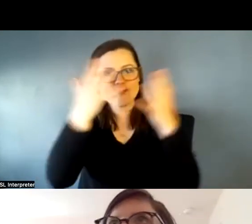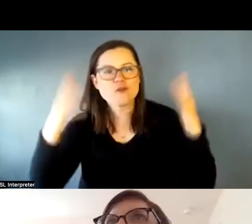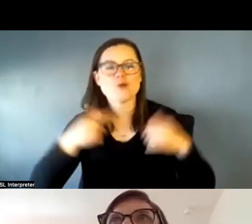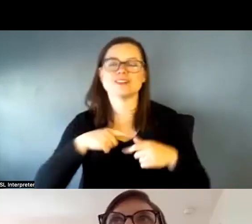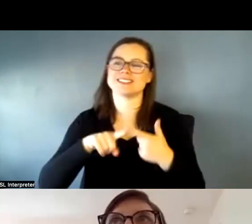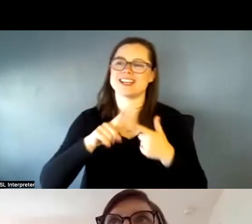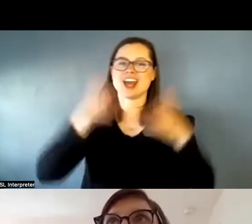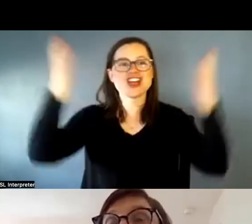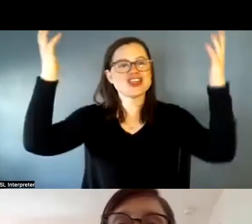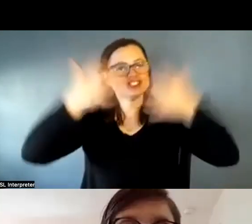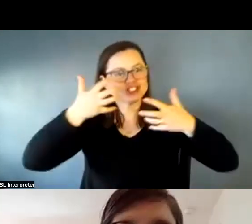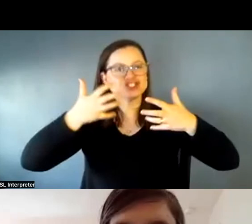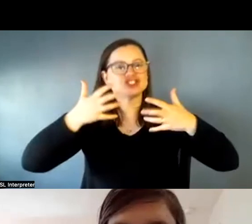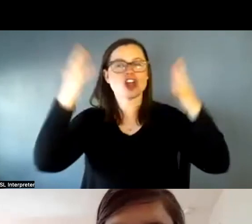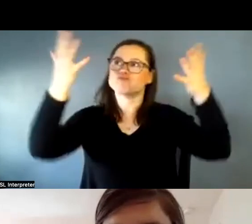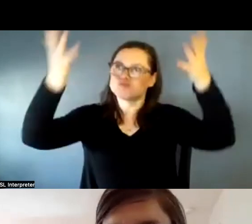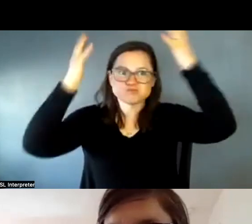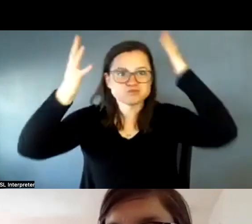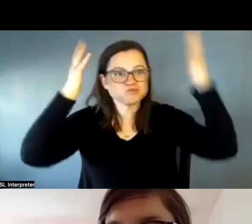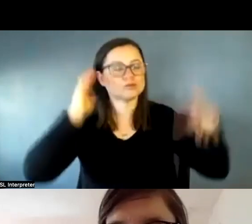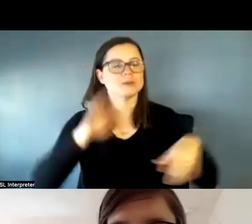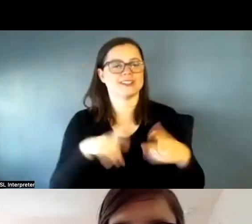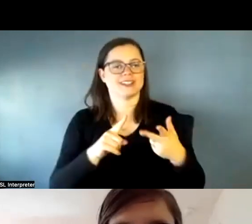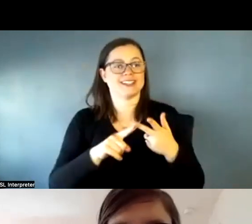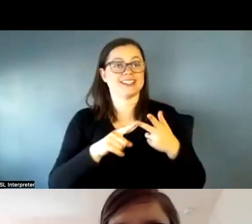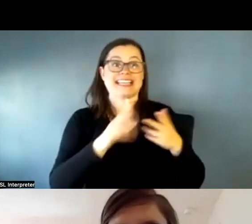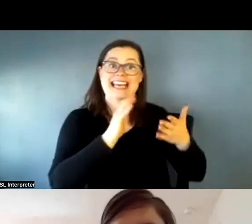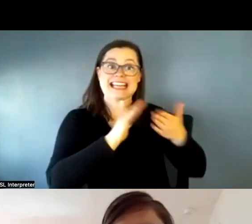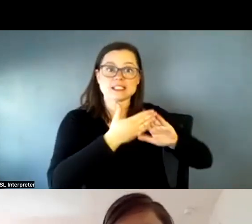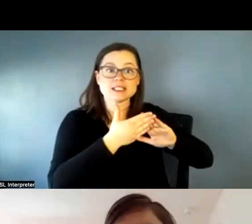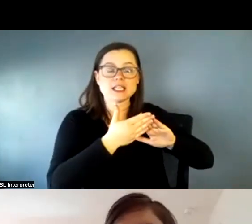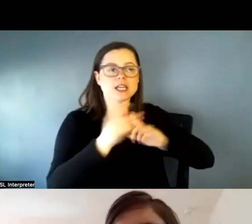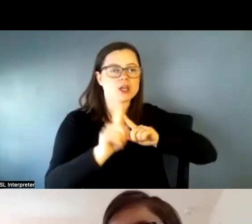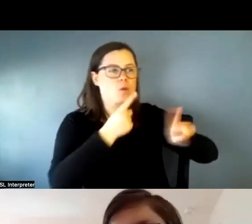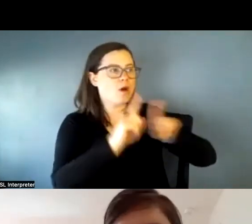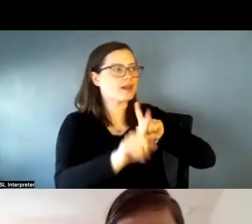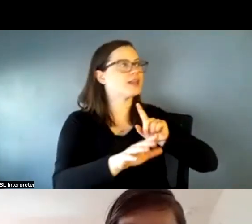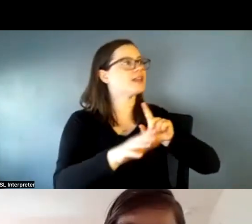love walking around in the city and identifying trees and seeing,